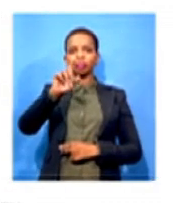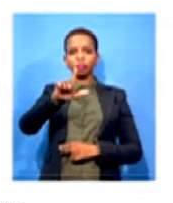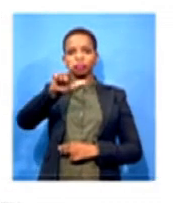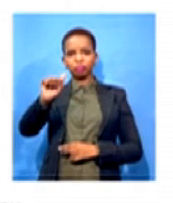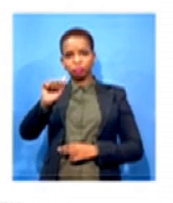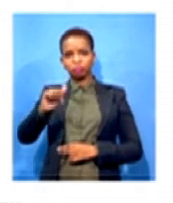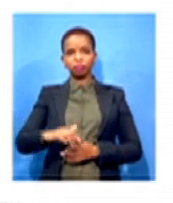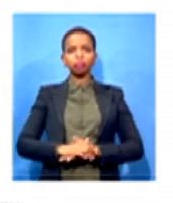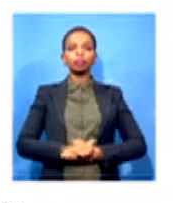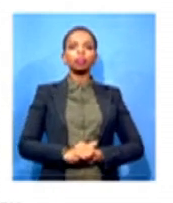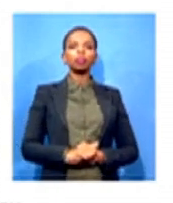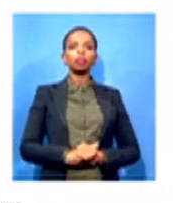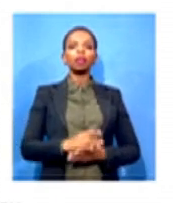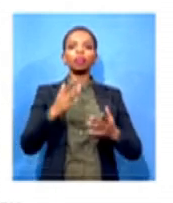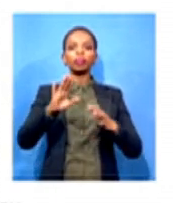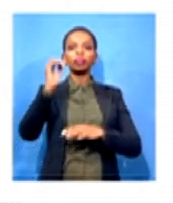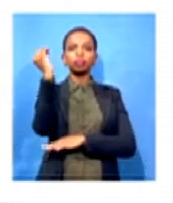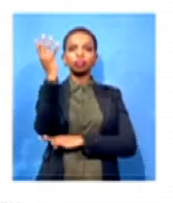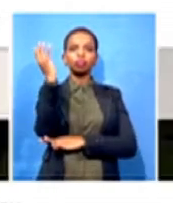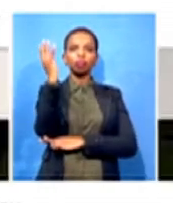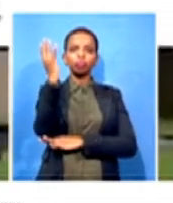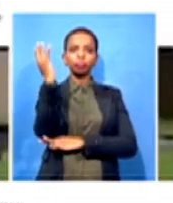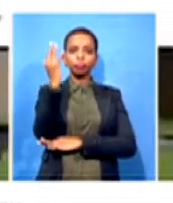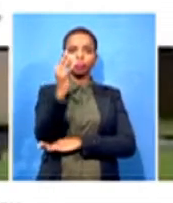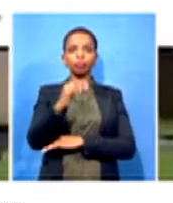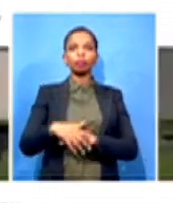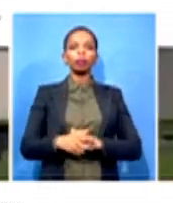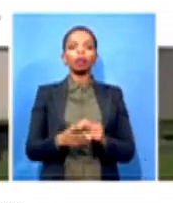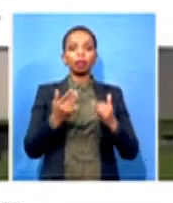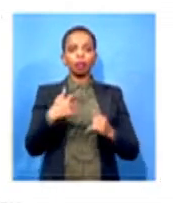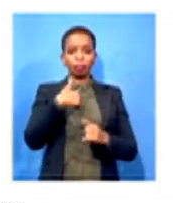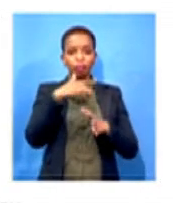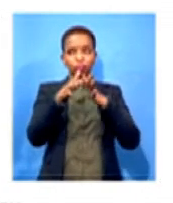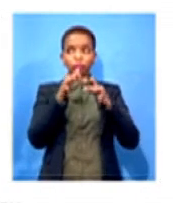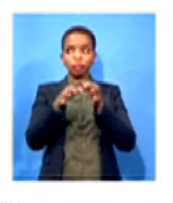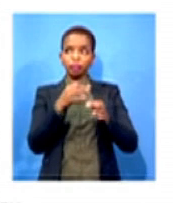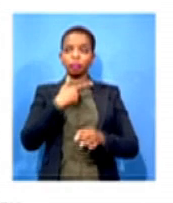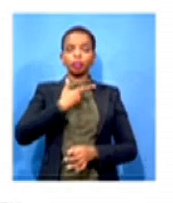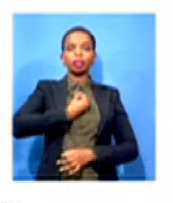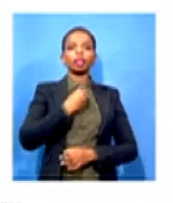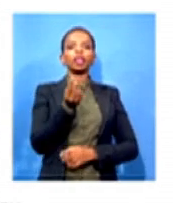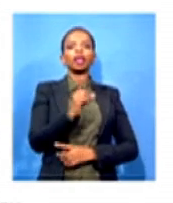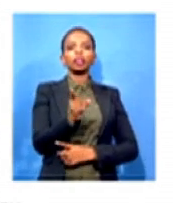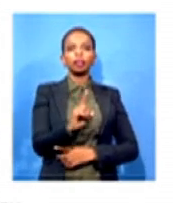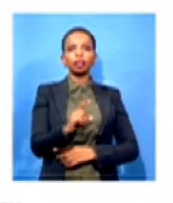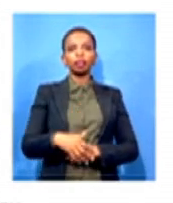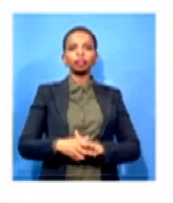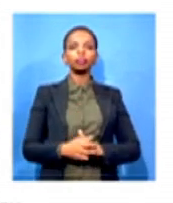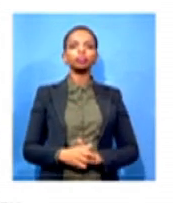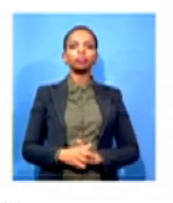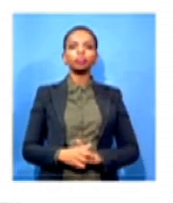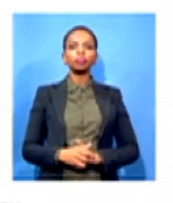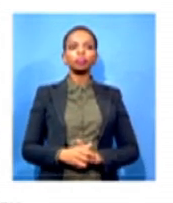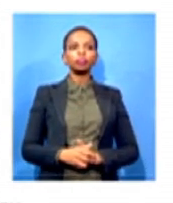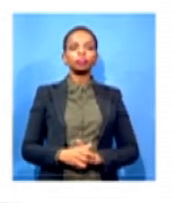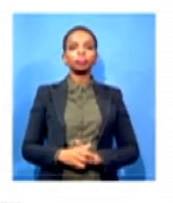through what I have. And I think I'll say overall, I fully agree with what she has